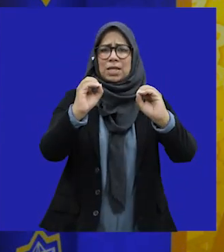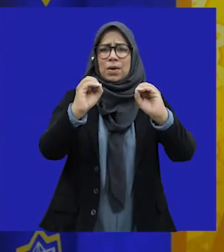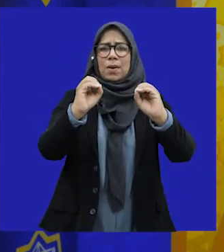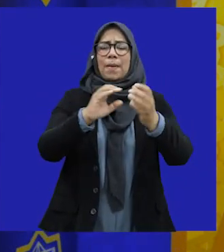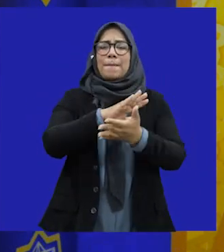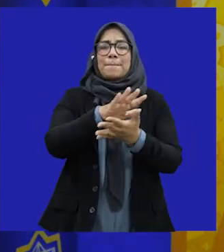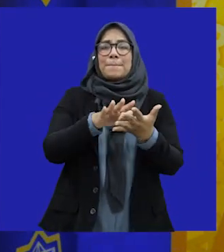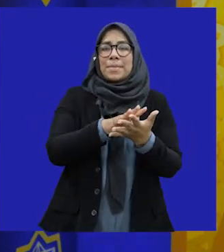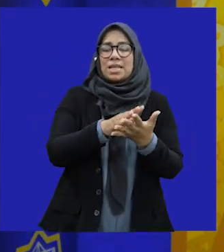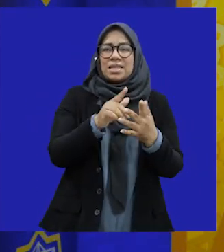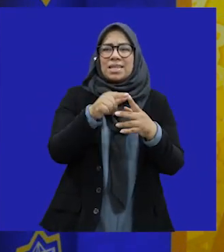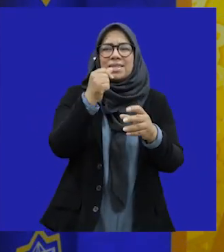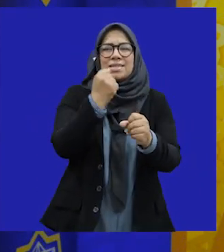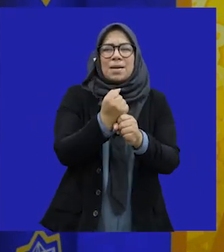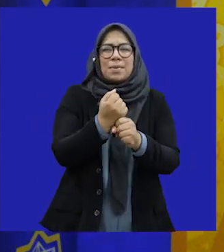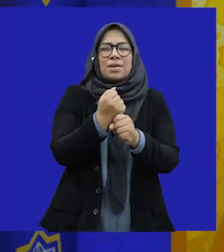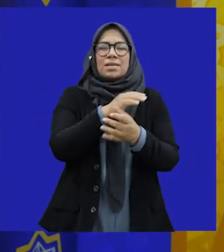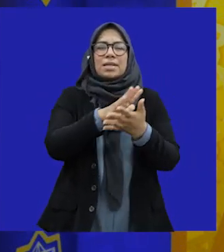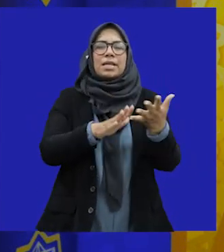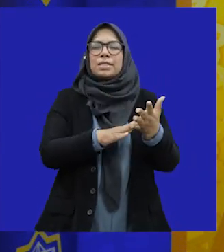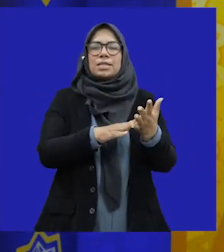exited the fold of Islam.